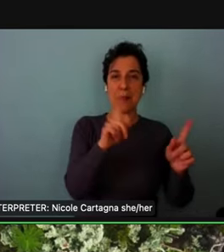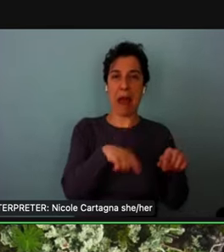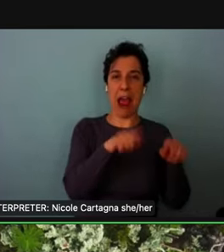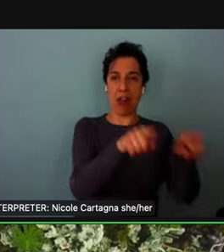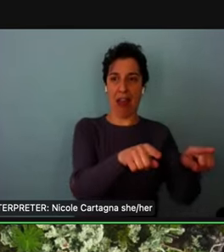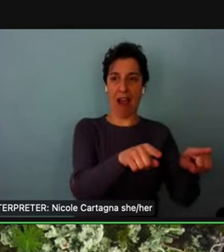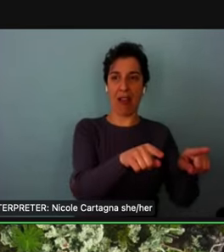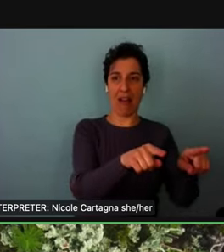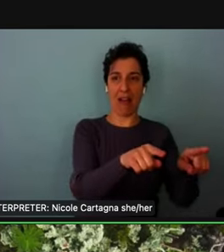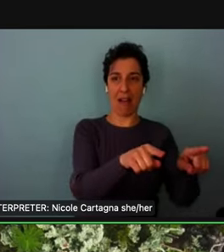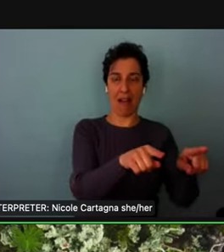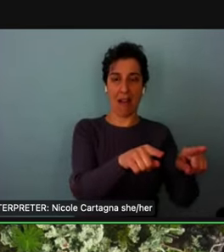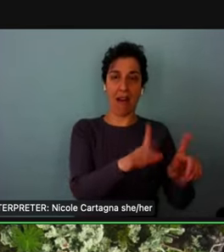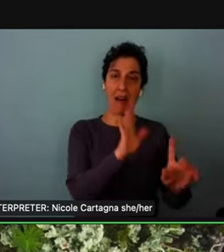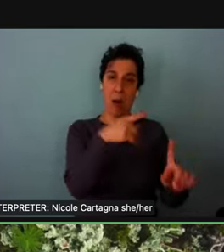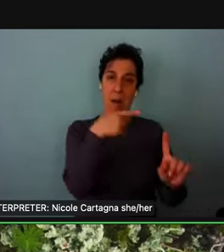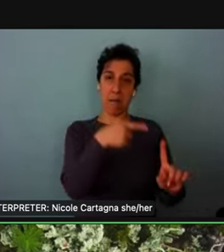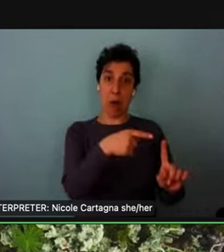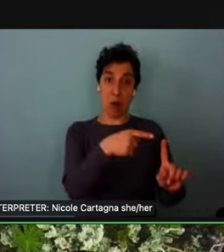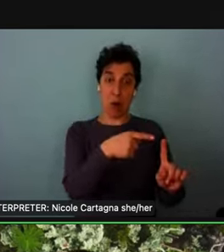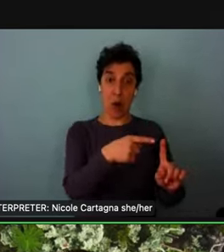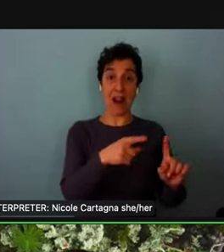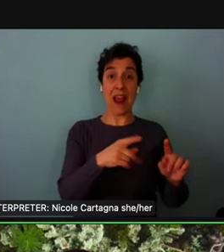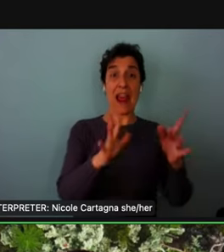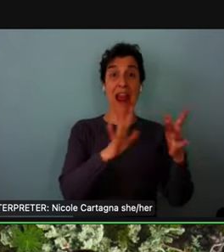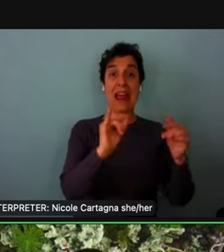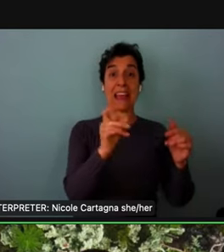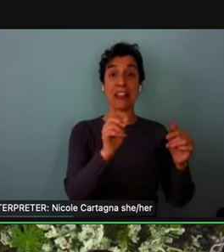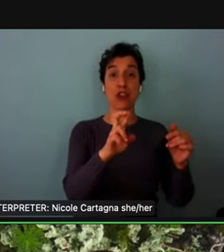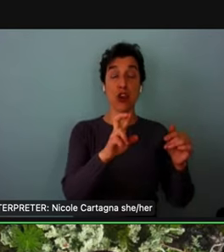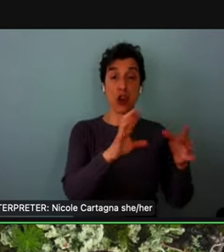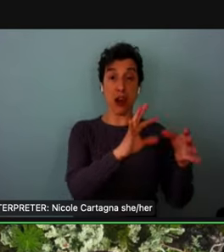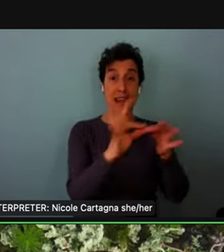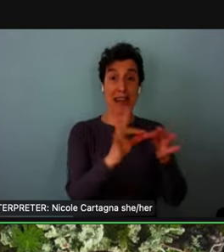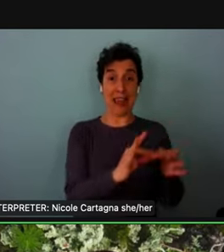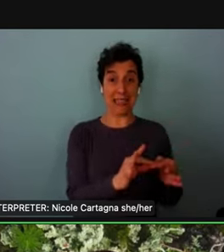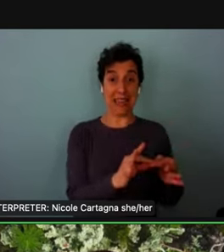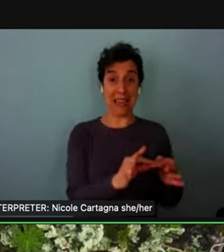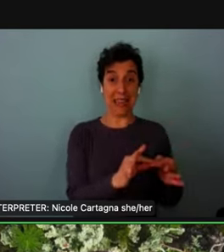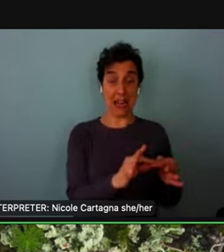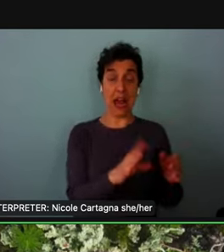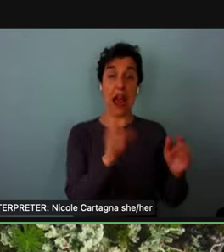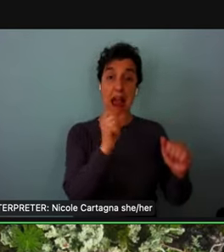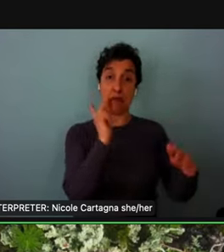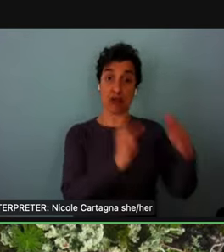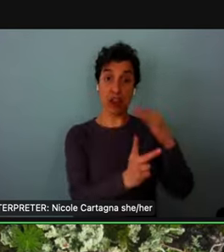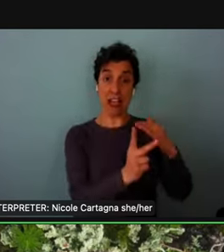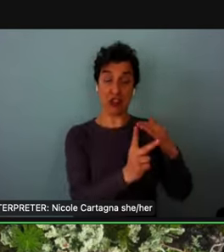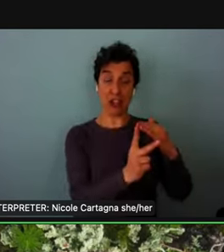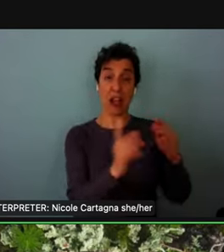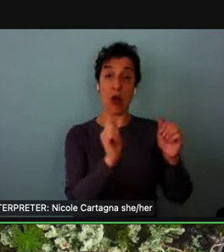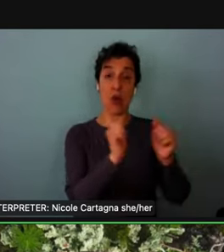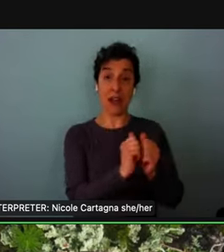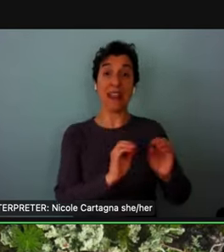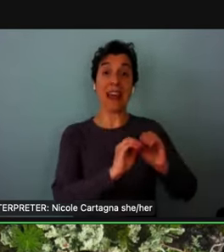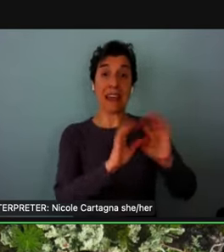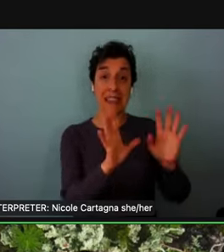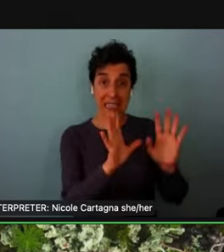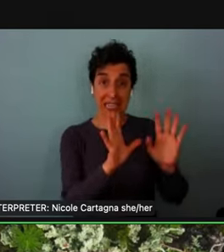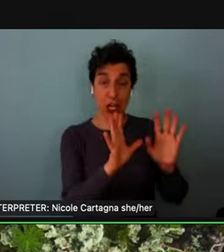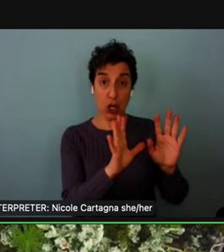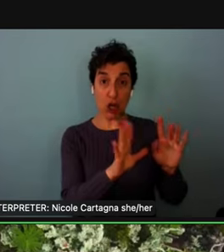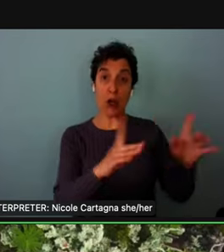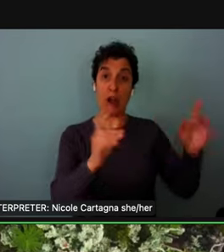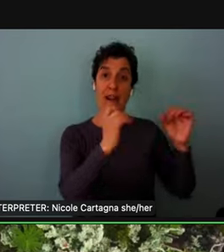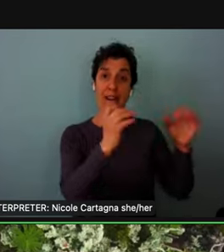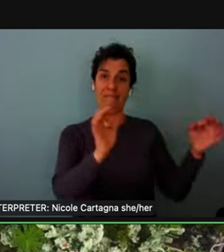So she basically argued that interconnected association areas tend not to have laminar projections with clear feed-forward and feedback